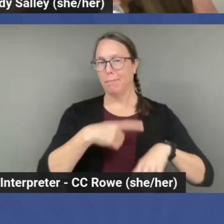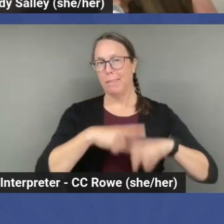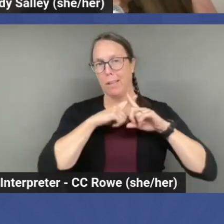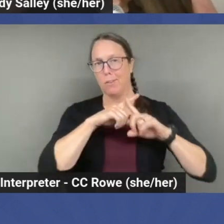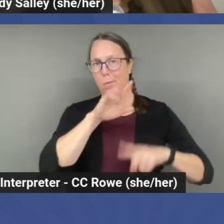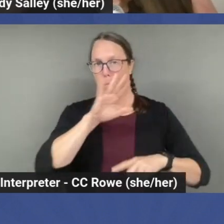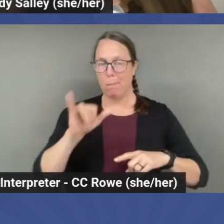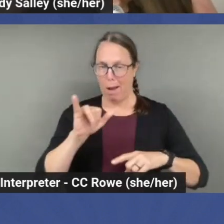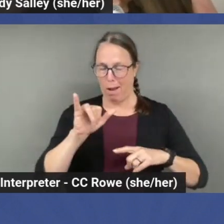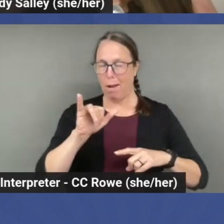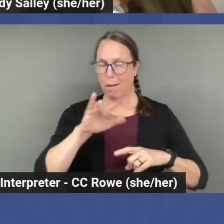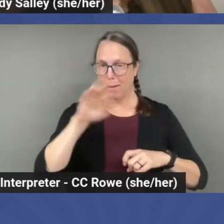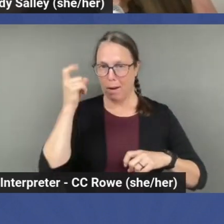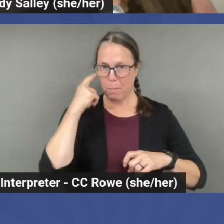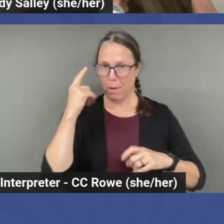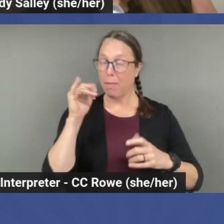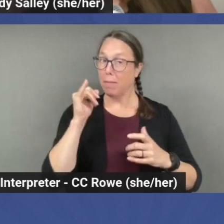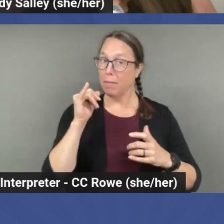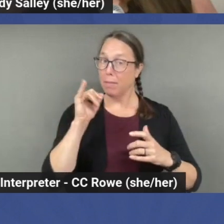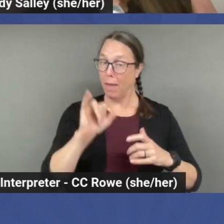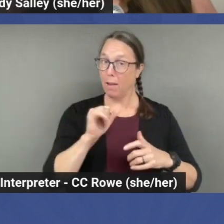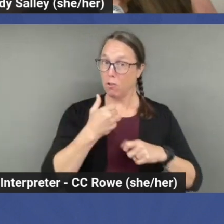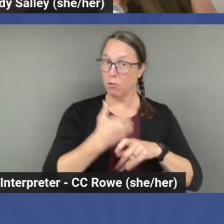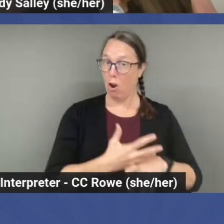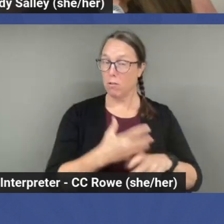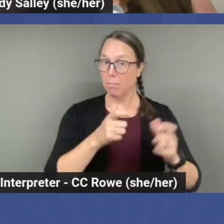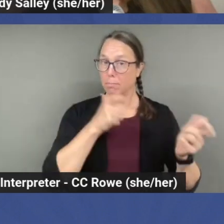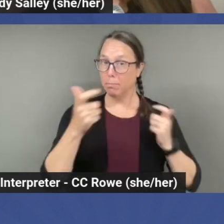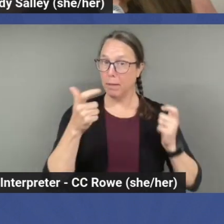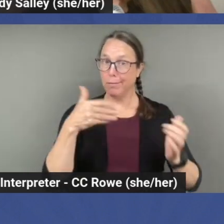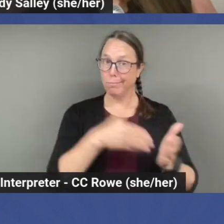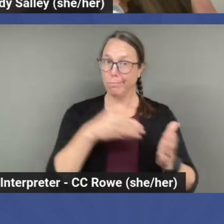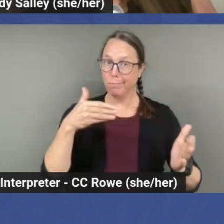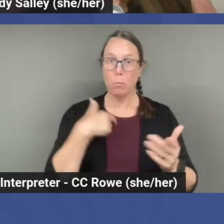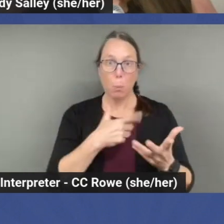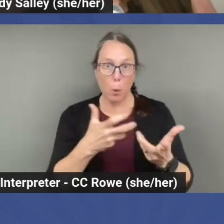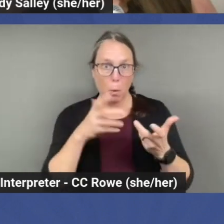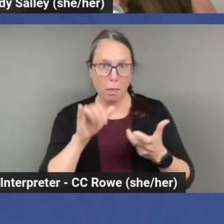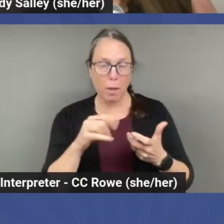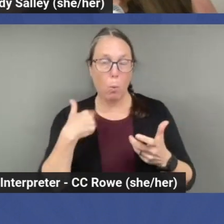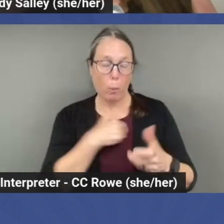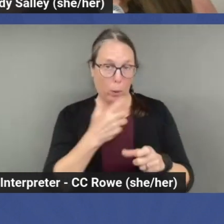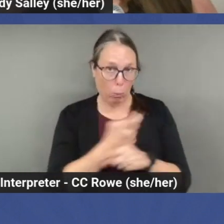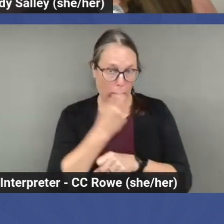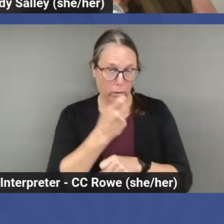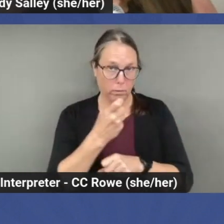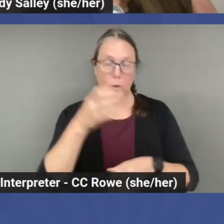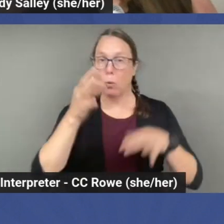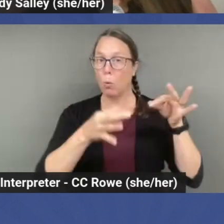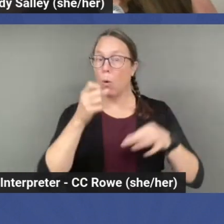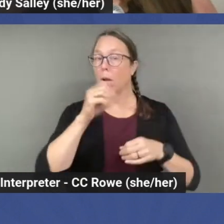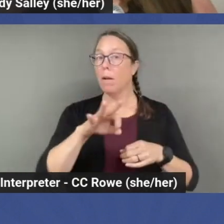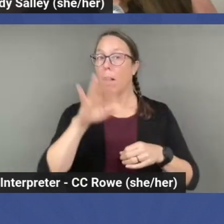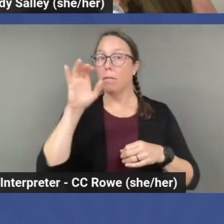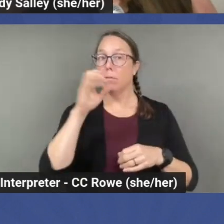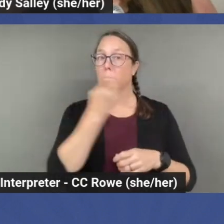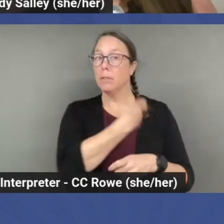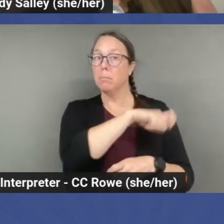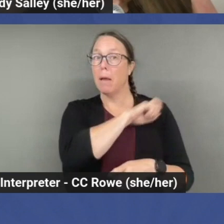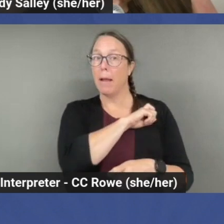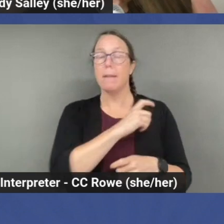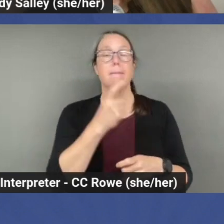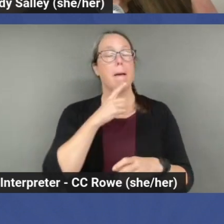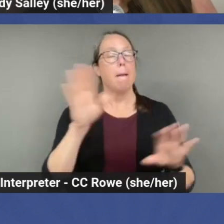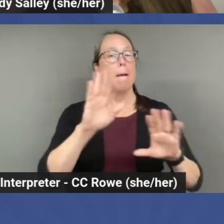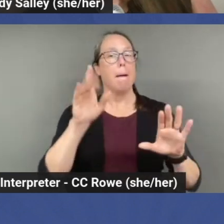which we actually won. And the court of Spain ordered the partial